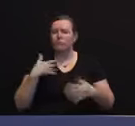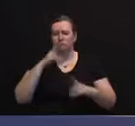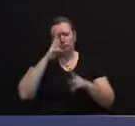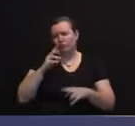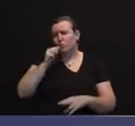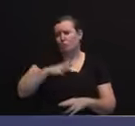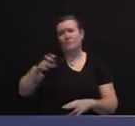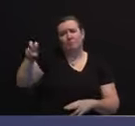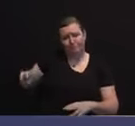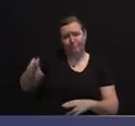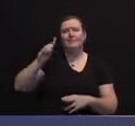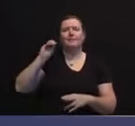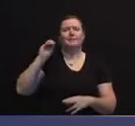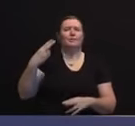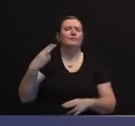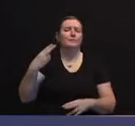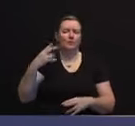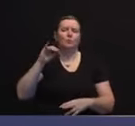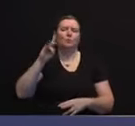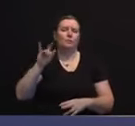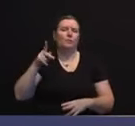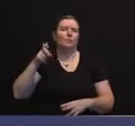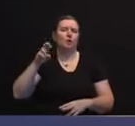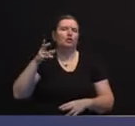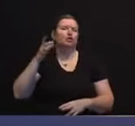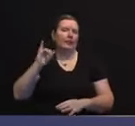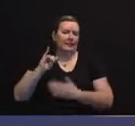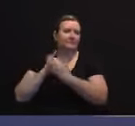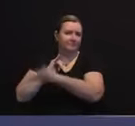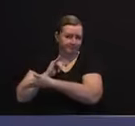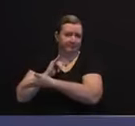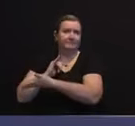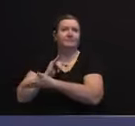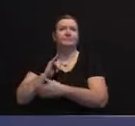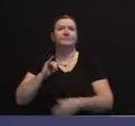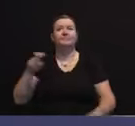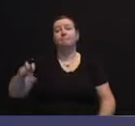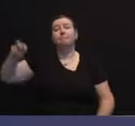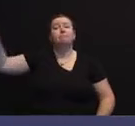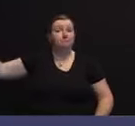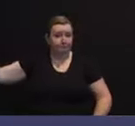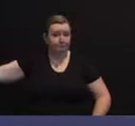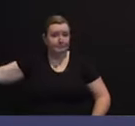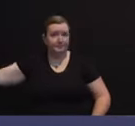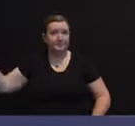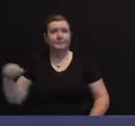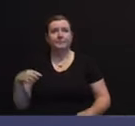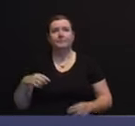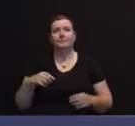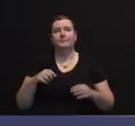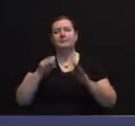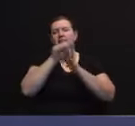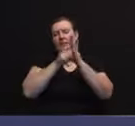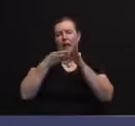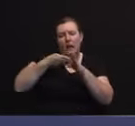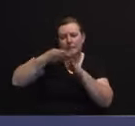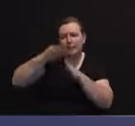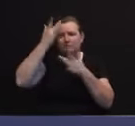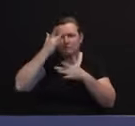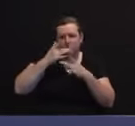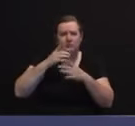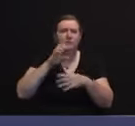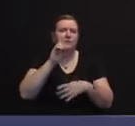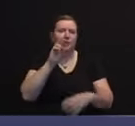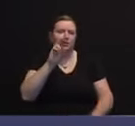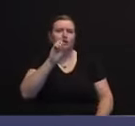Department of Health, Judy Persichilli. To her right, another familiar face, the state's epidemiologist, Dr. Christina Tan. Great to have